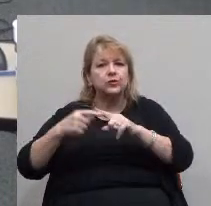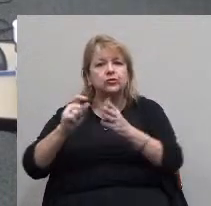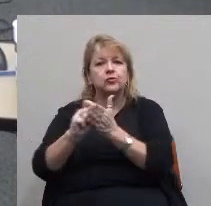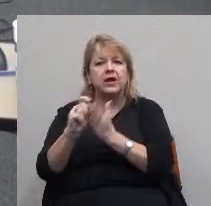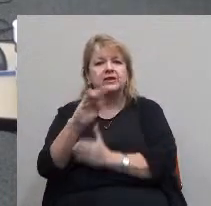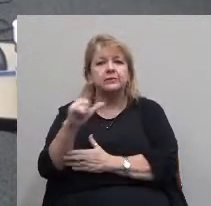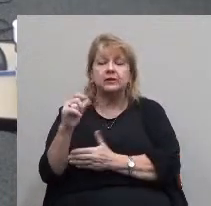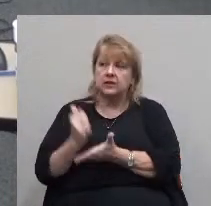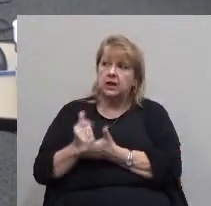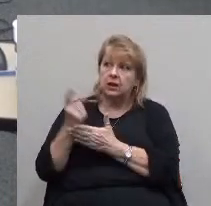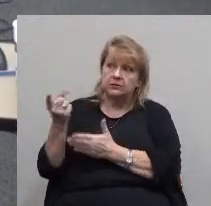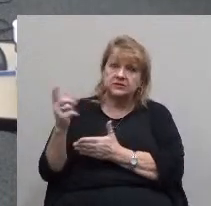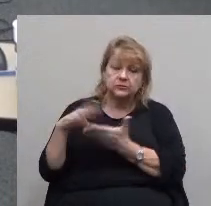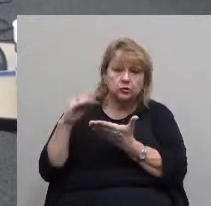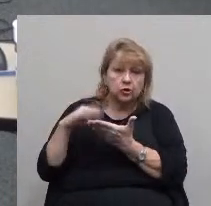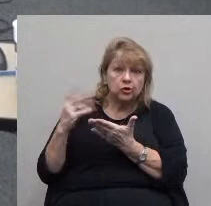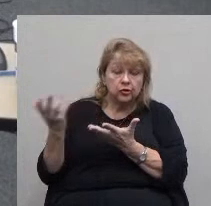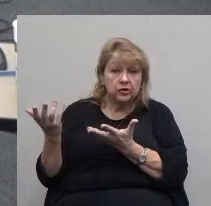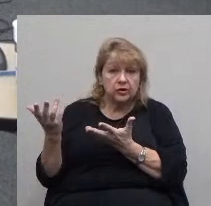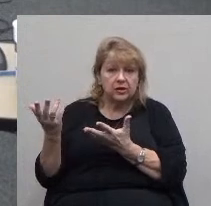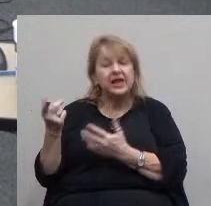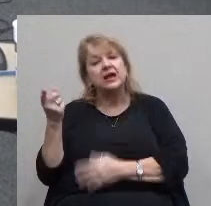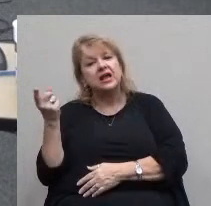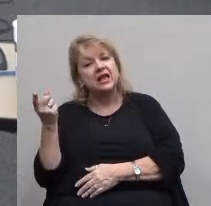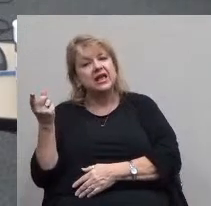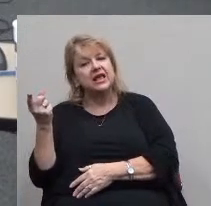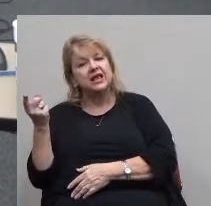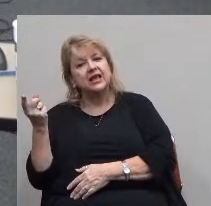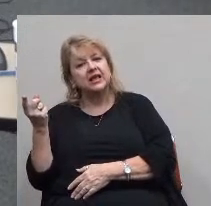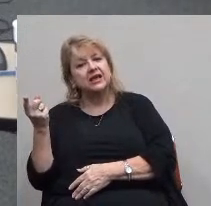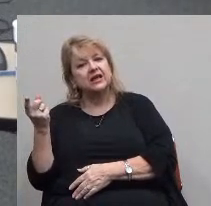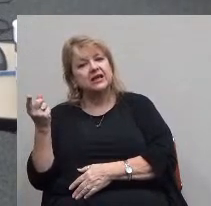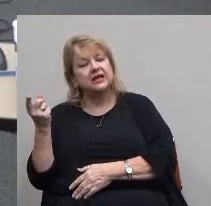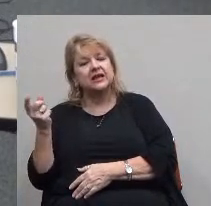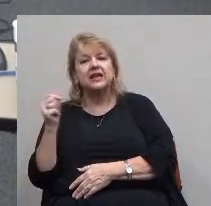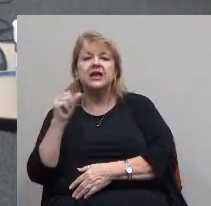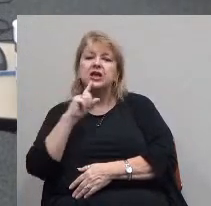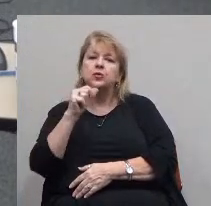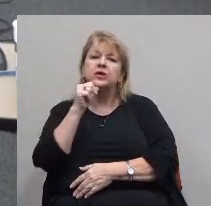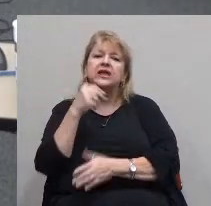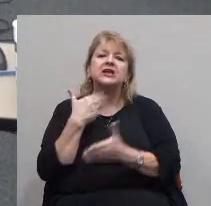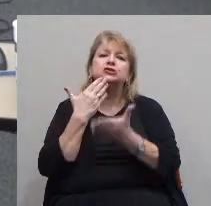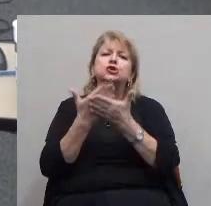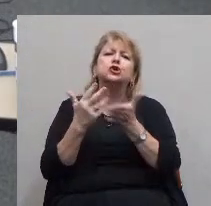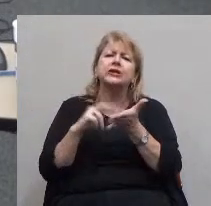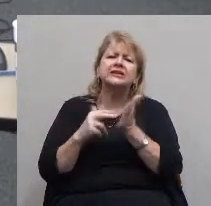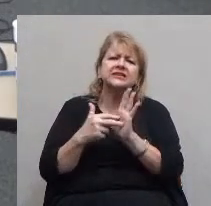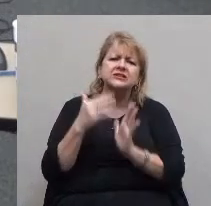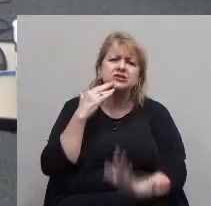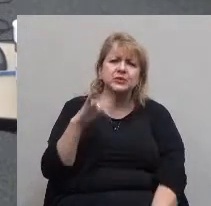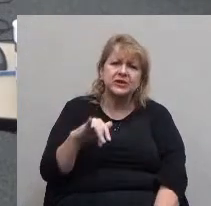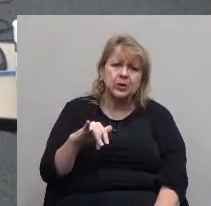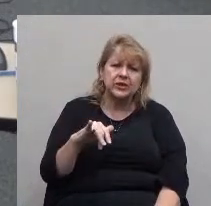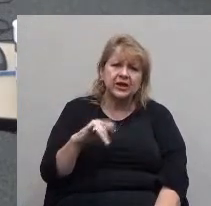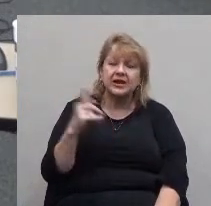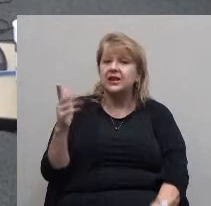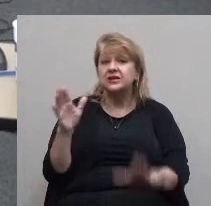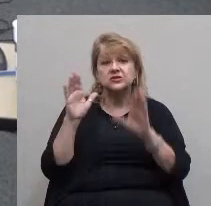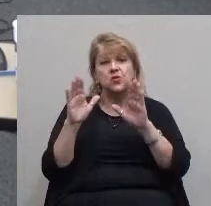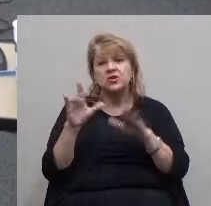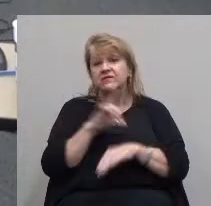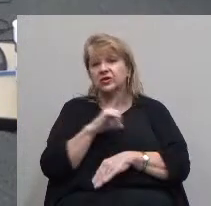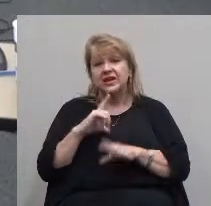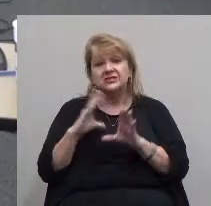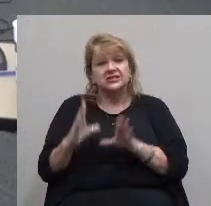writing a bill. And then it kind of. Yeah, and it's all this work. he has really good intentions, you know that. This is good. He's a